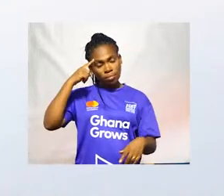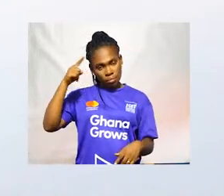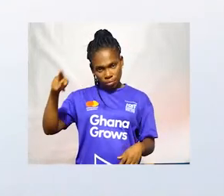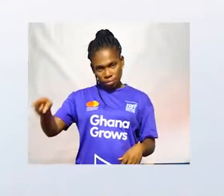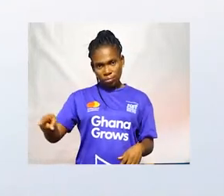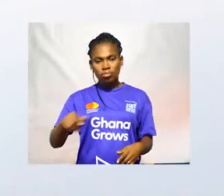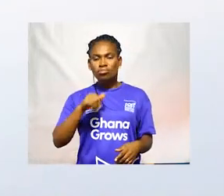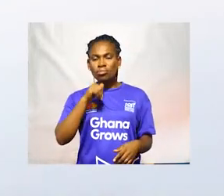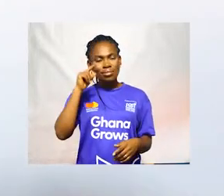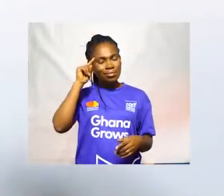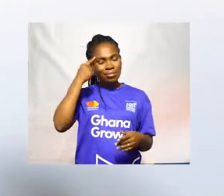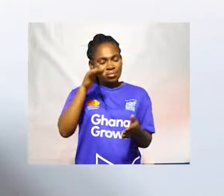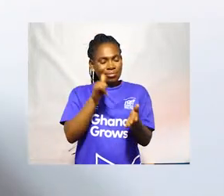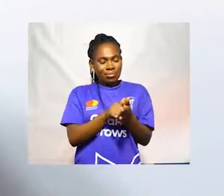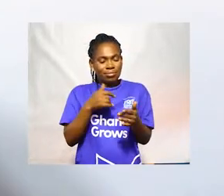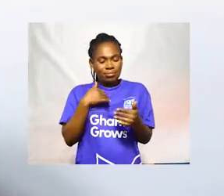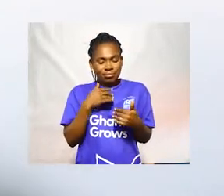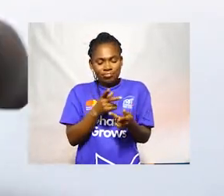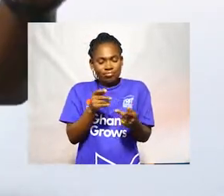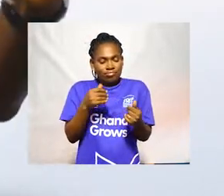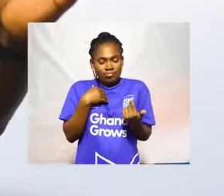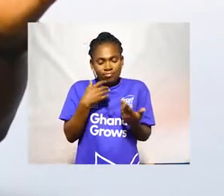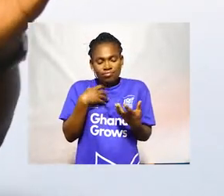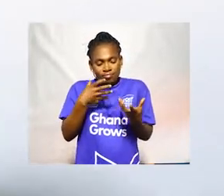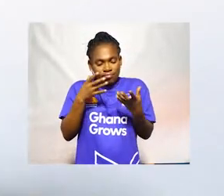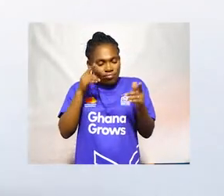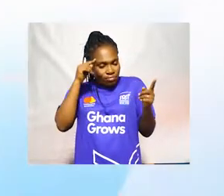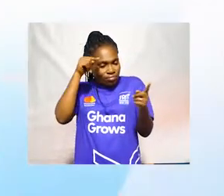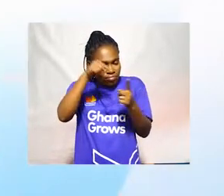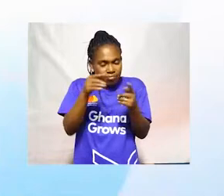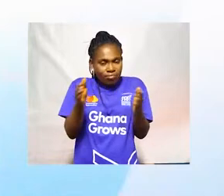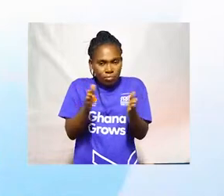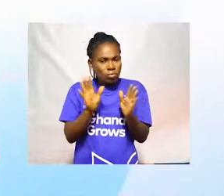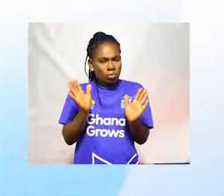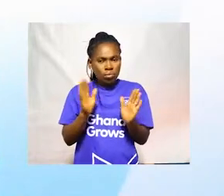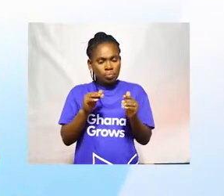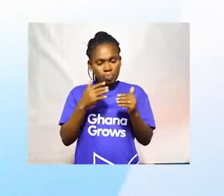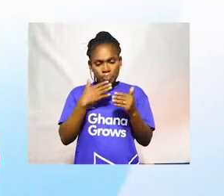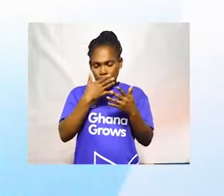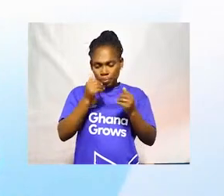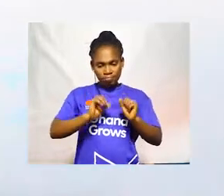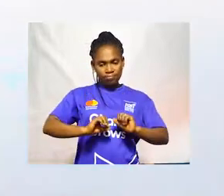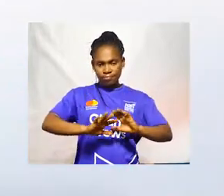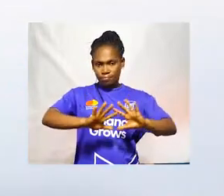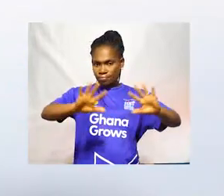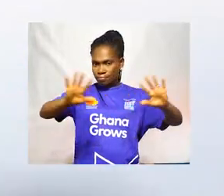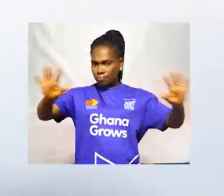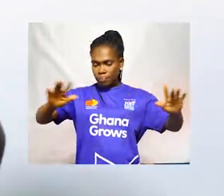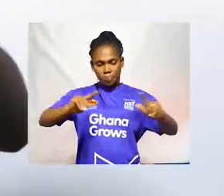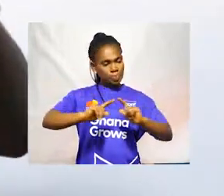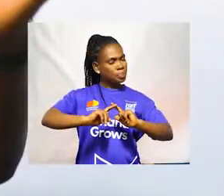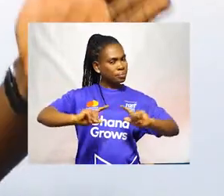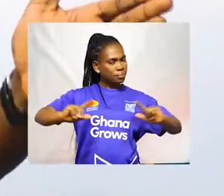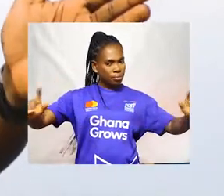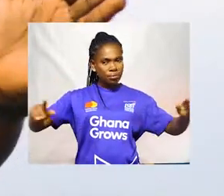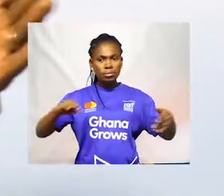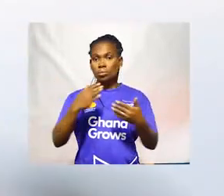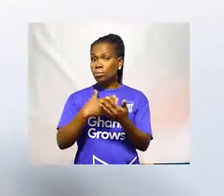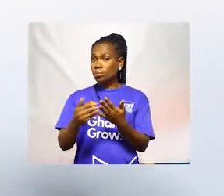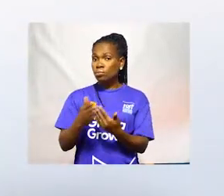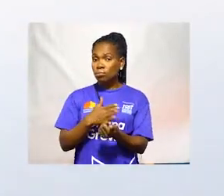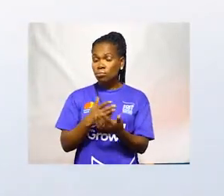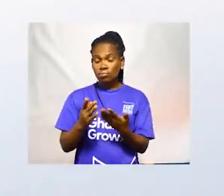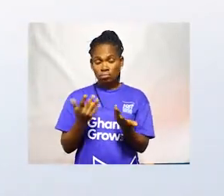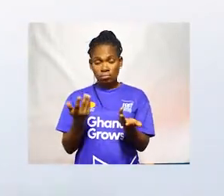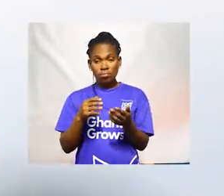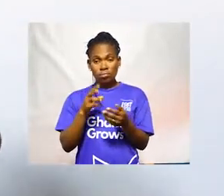social media limiting yourself. Expand the scope. Look at the digital space. Look at